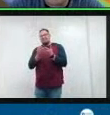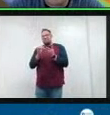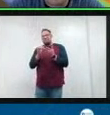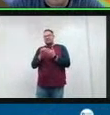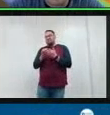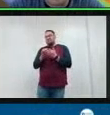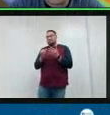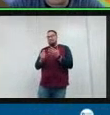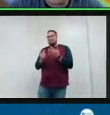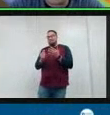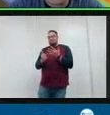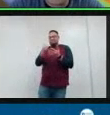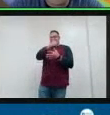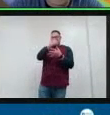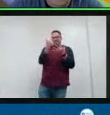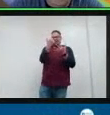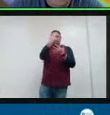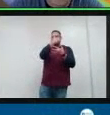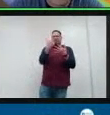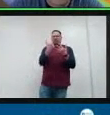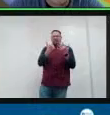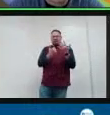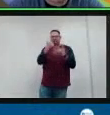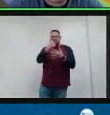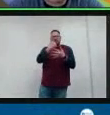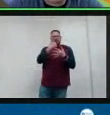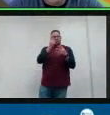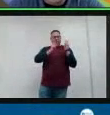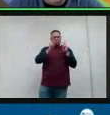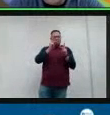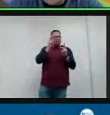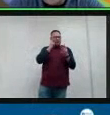others, and less to others, right? So